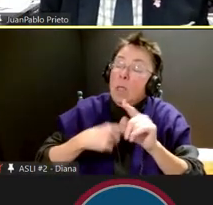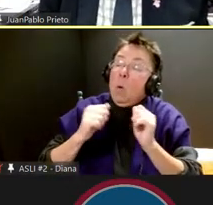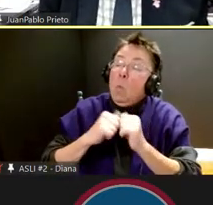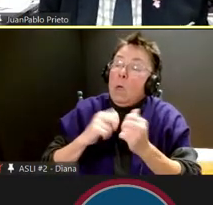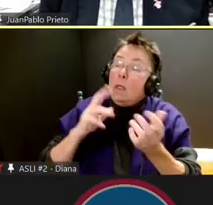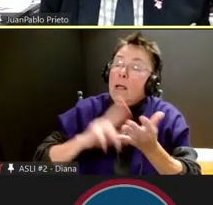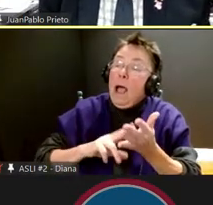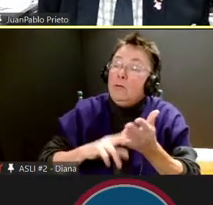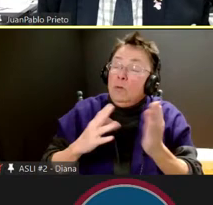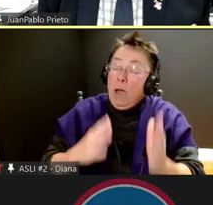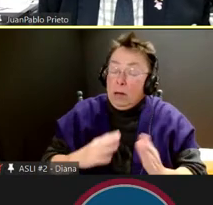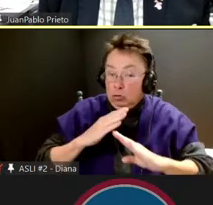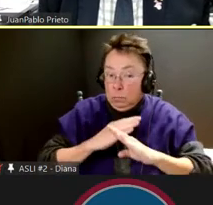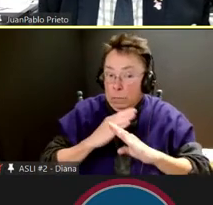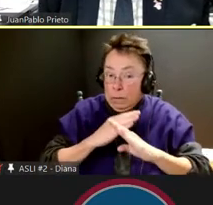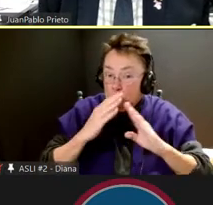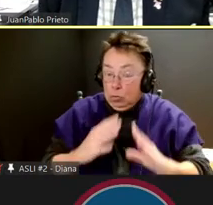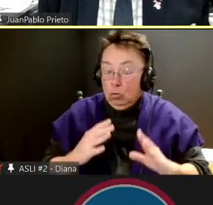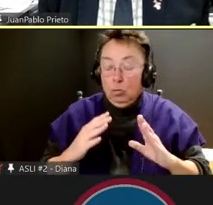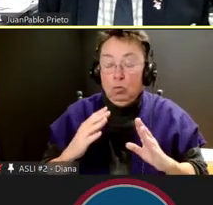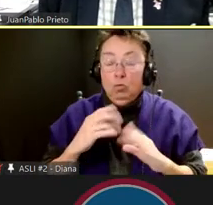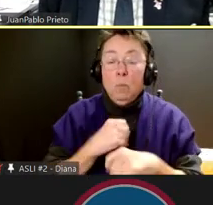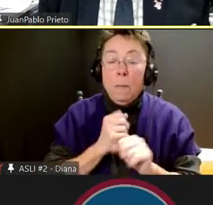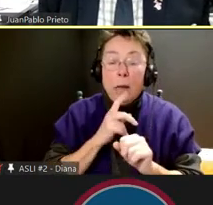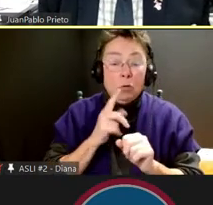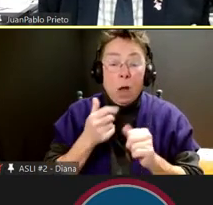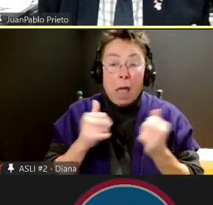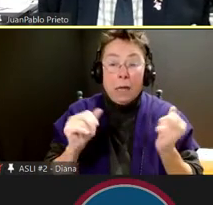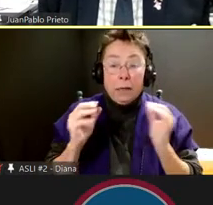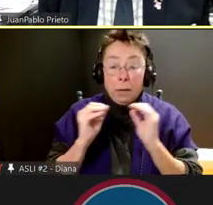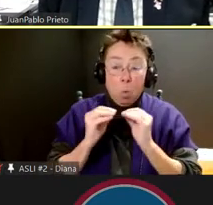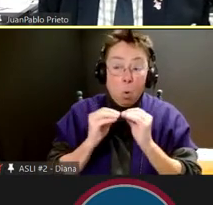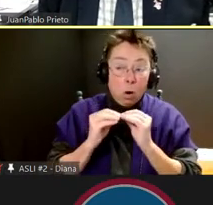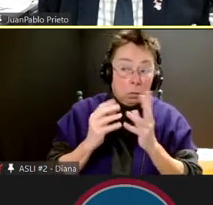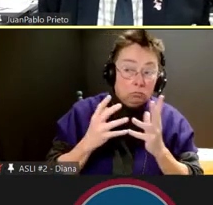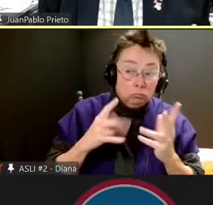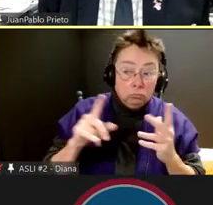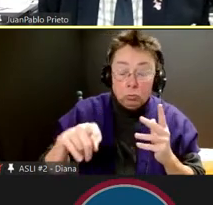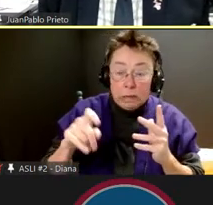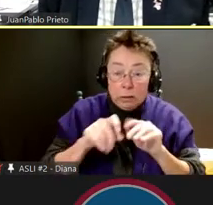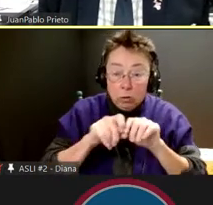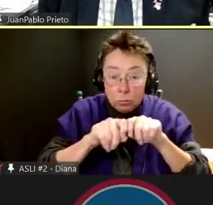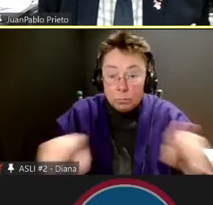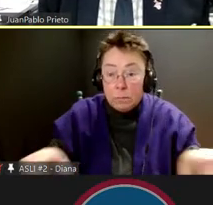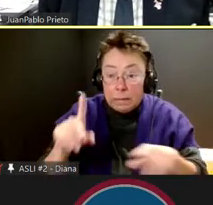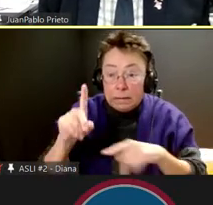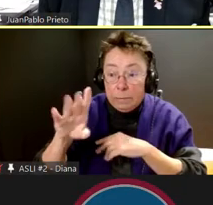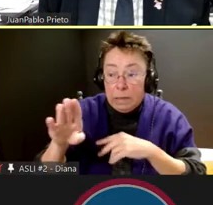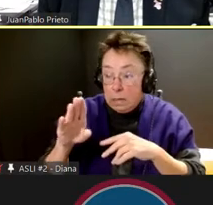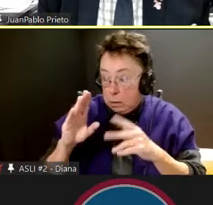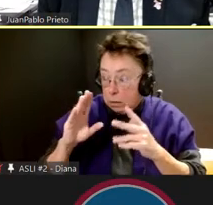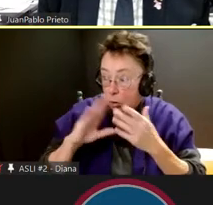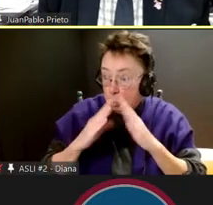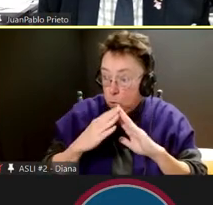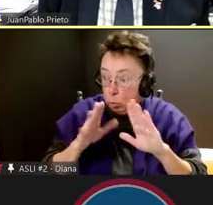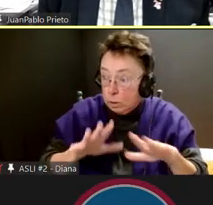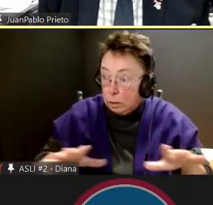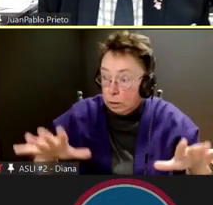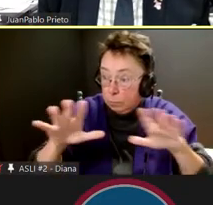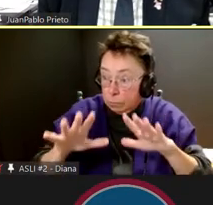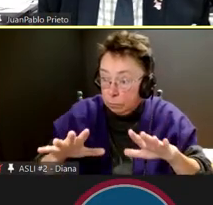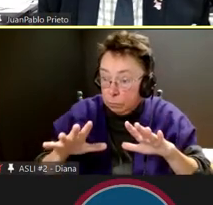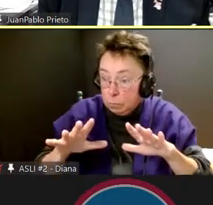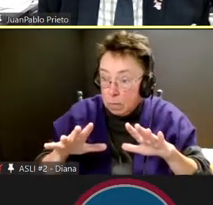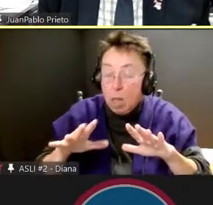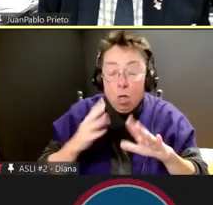that any further scopes are sent out to the DBE community through the